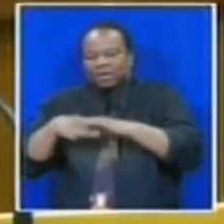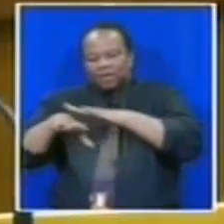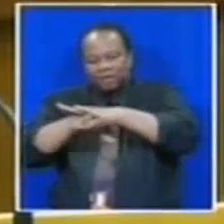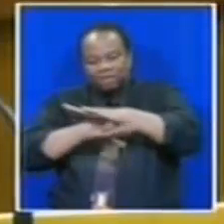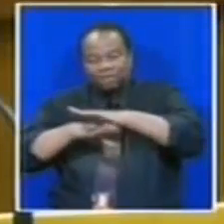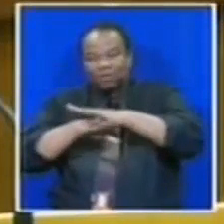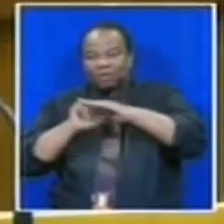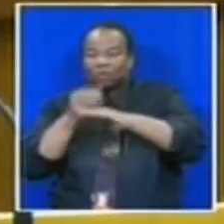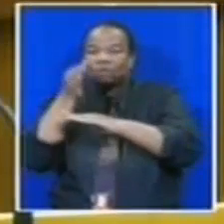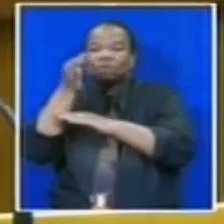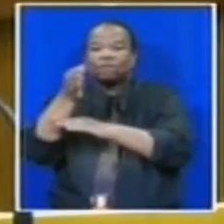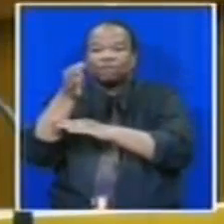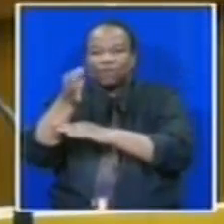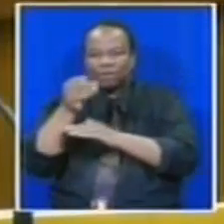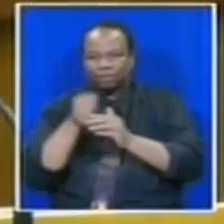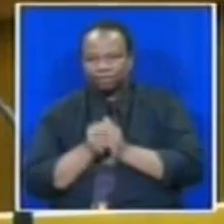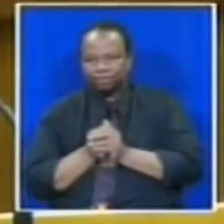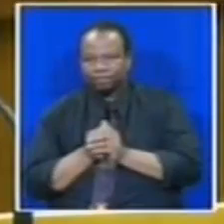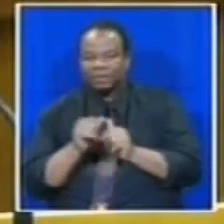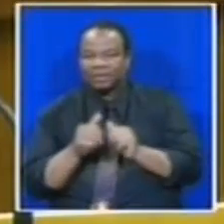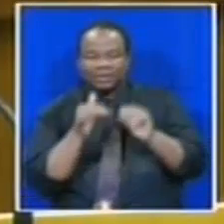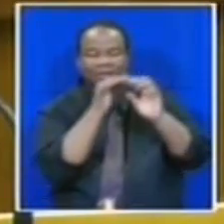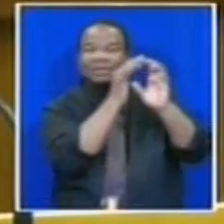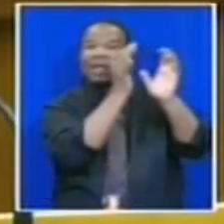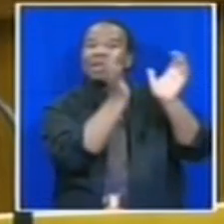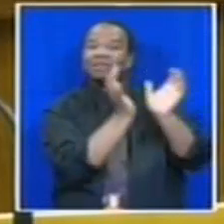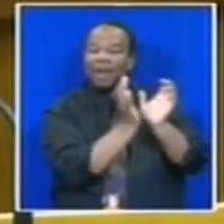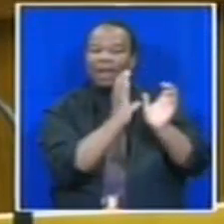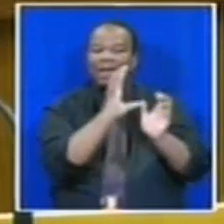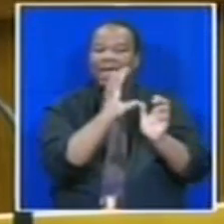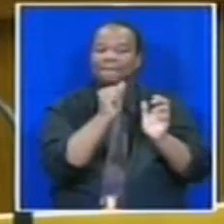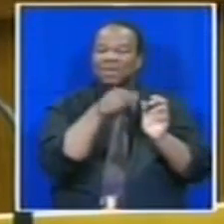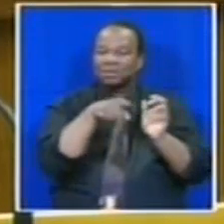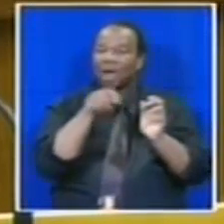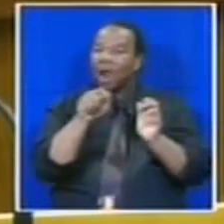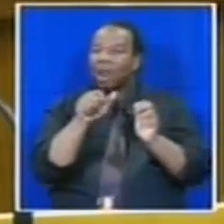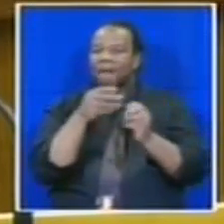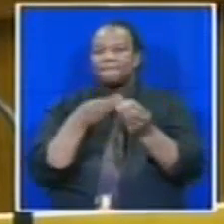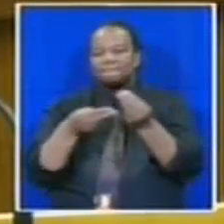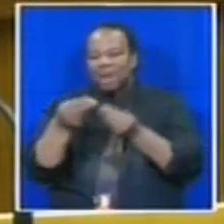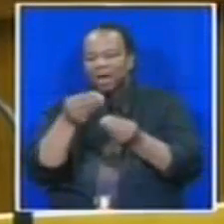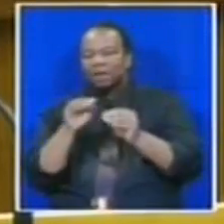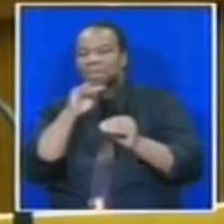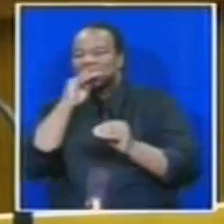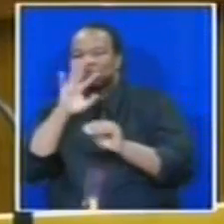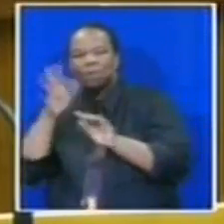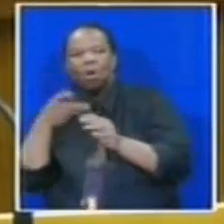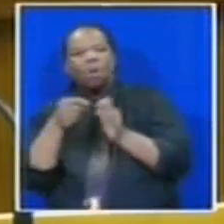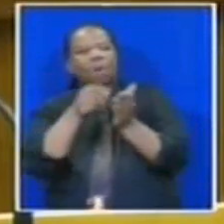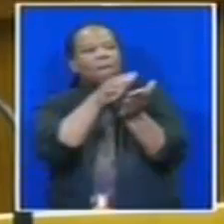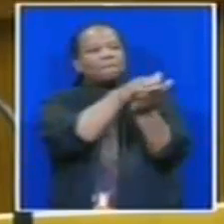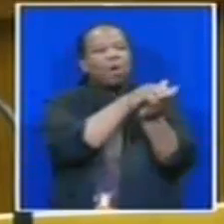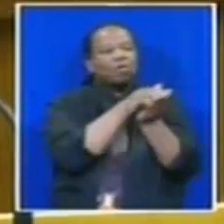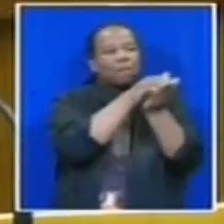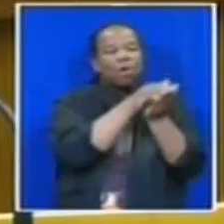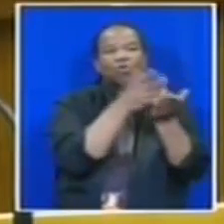ahead. In the international capital markets, we continue to succeed in raising debt. We borrow money, both from South Africans